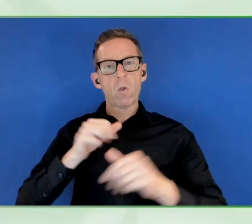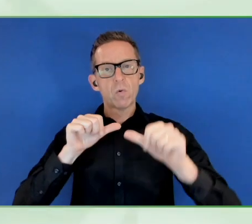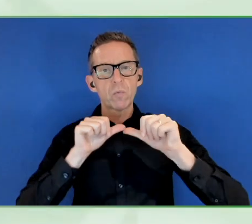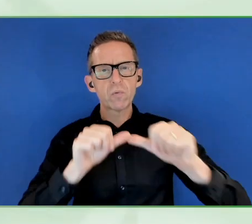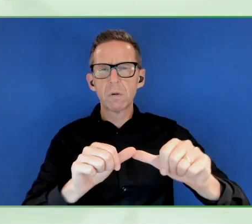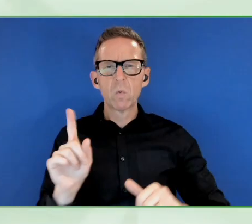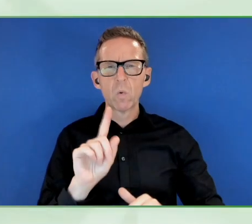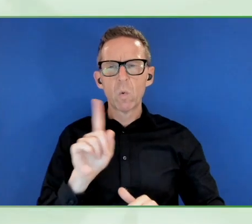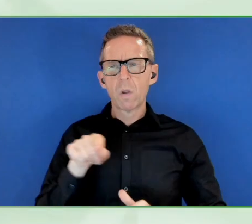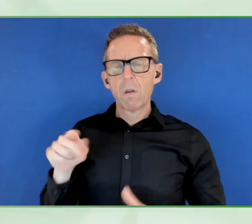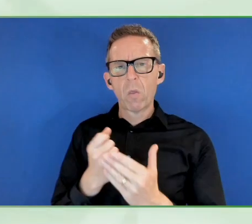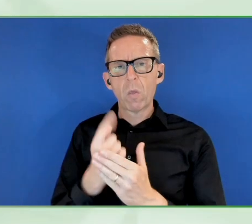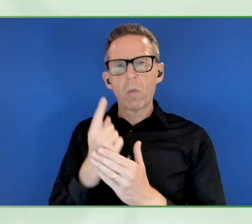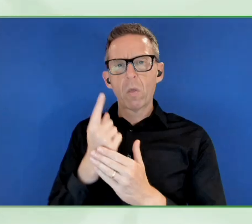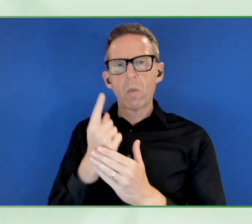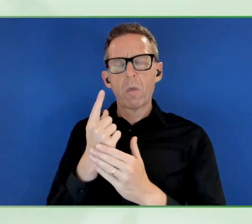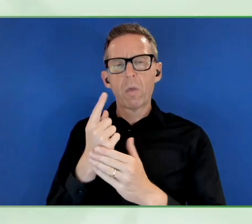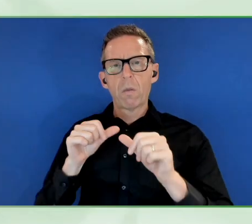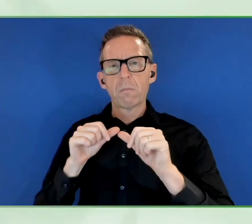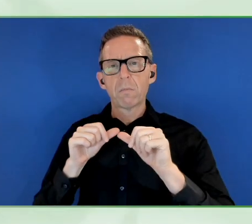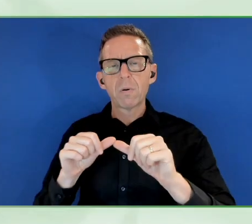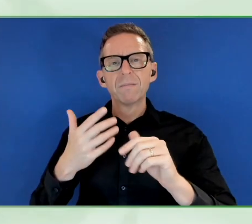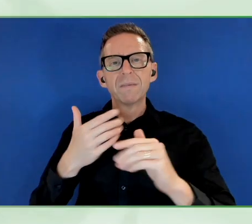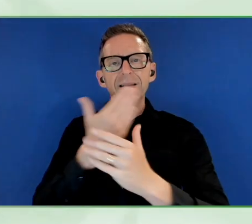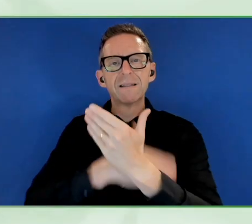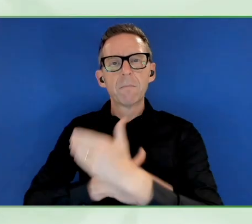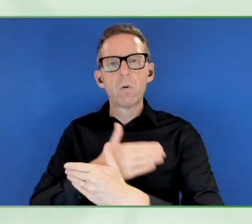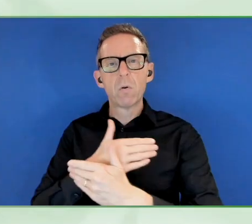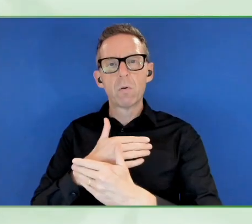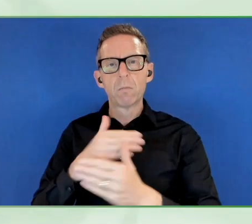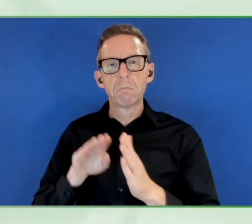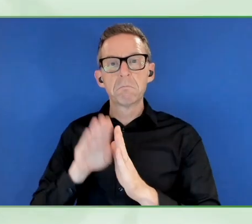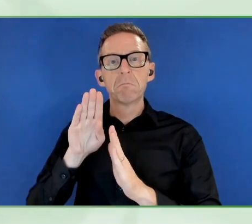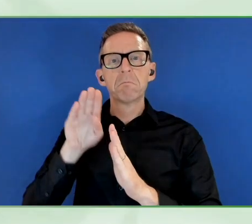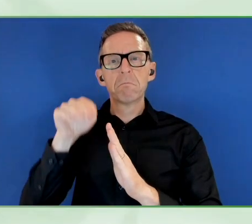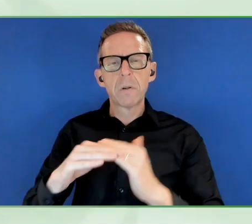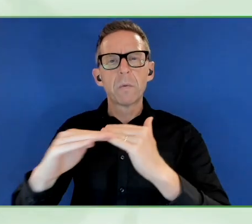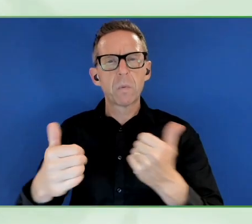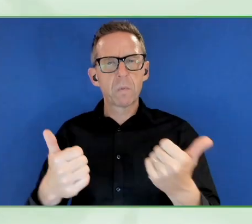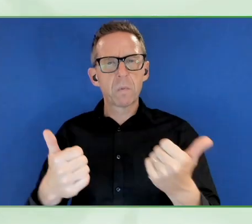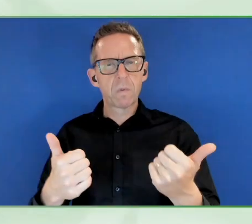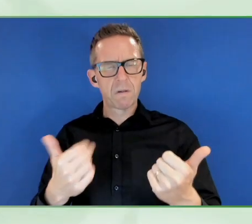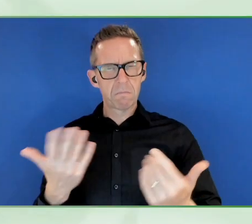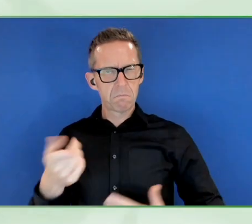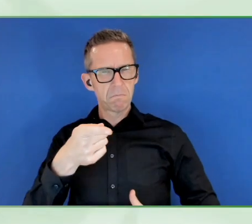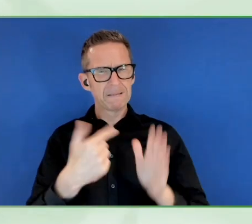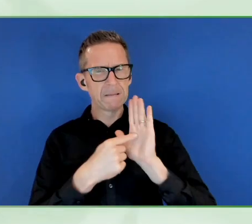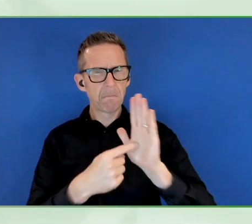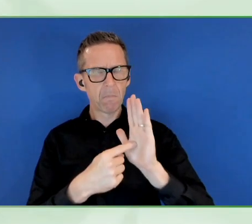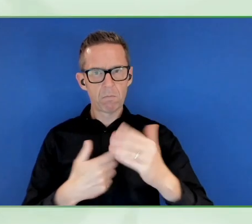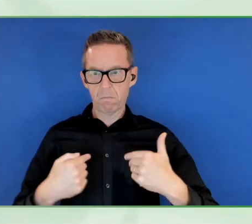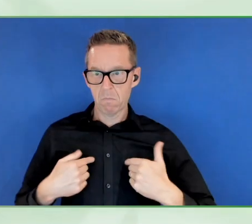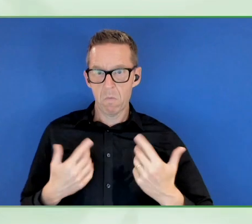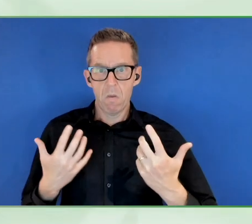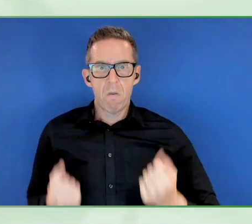legal consequences of that, and who testifies that I, for instance, encounter such an impairment? So when I bump